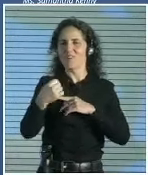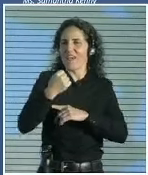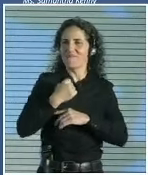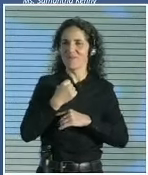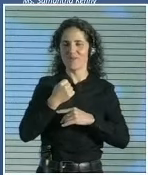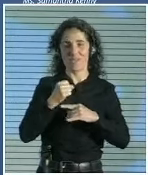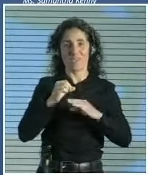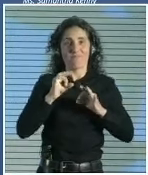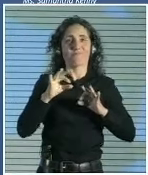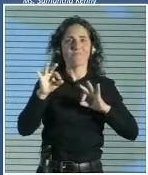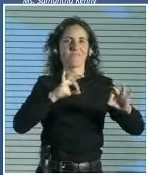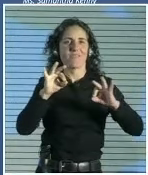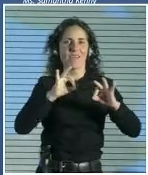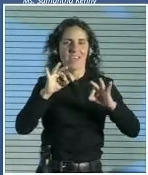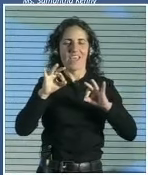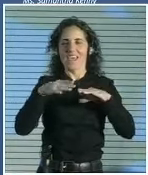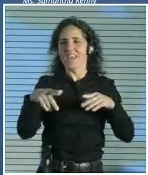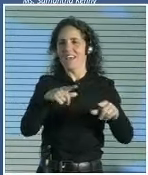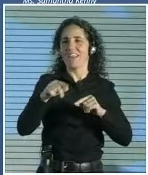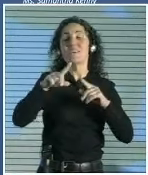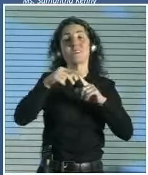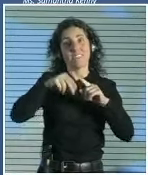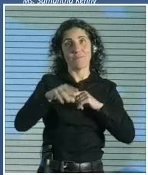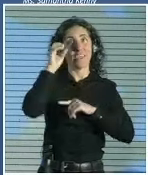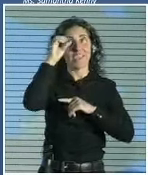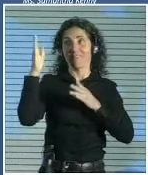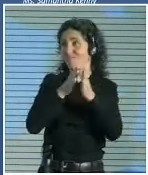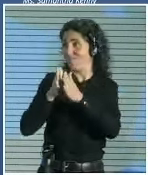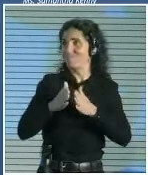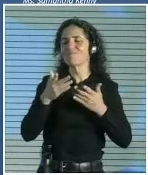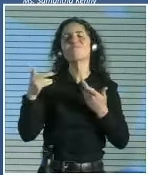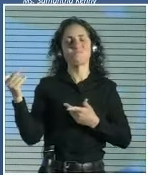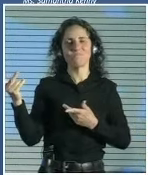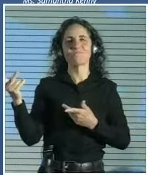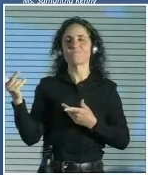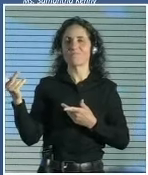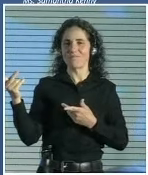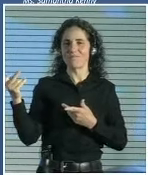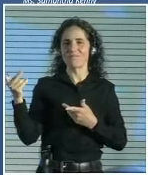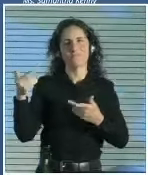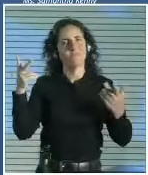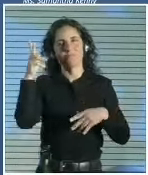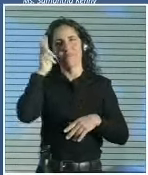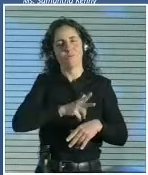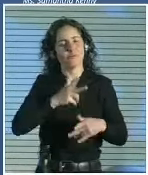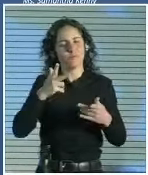I'm really honored to have such an amazing lineup of speakers here with